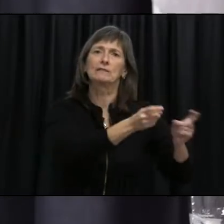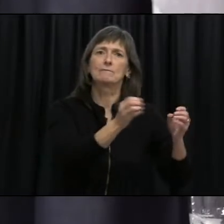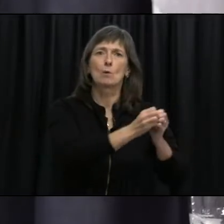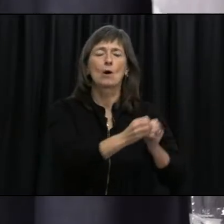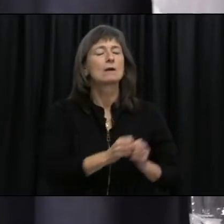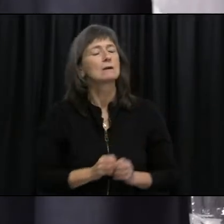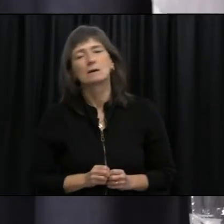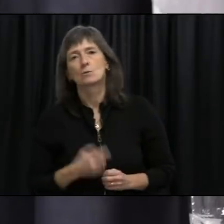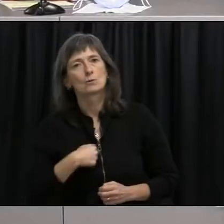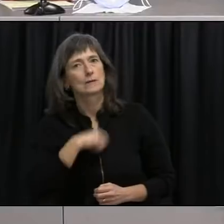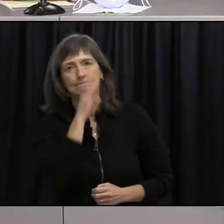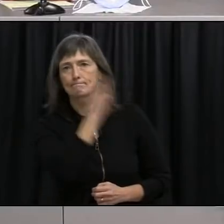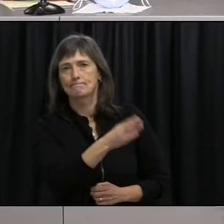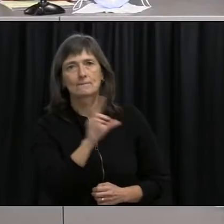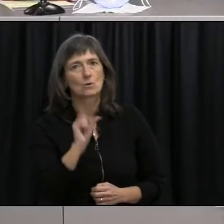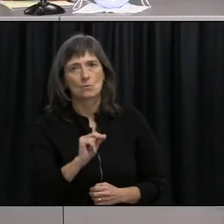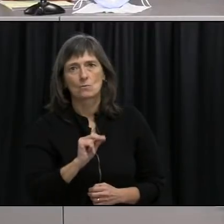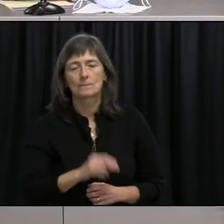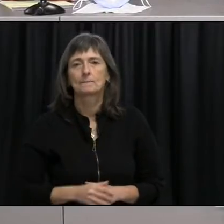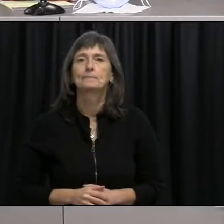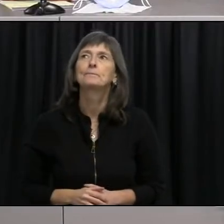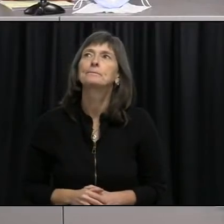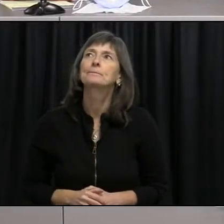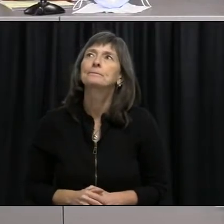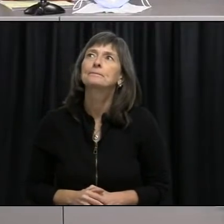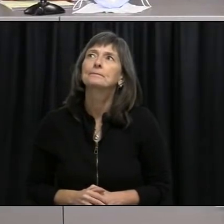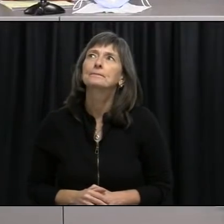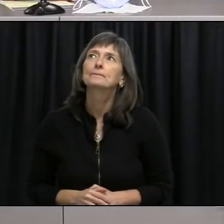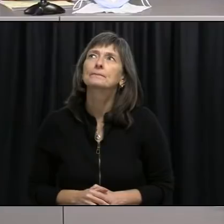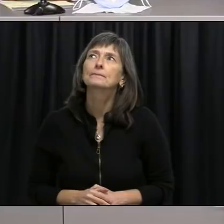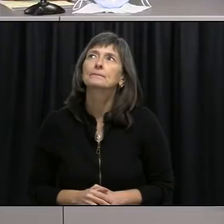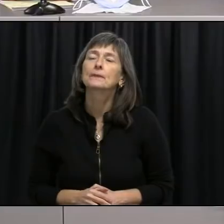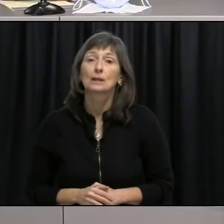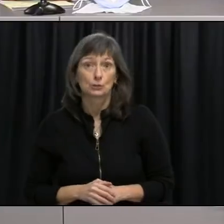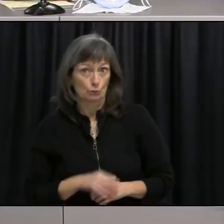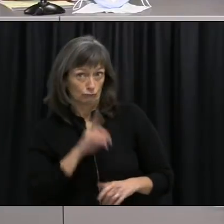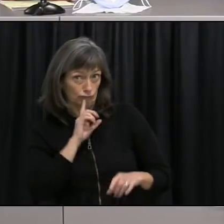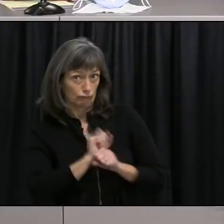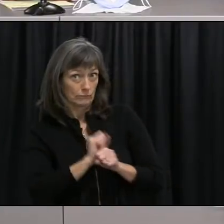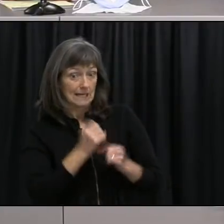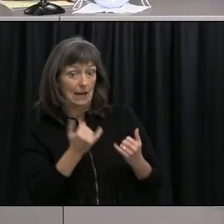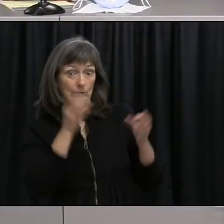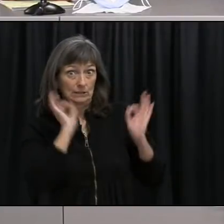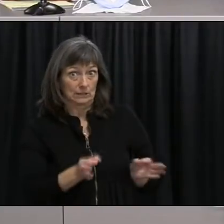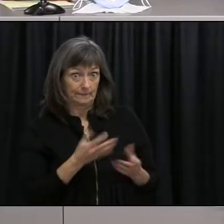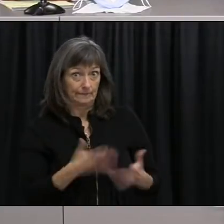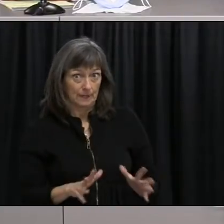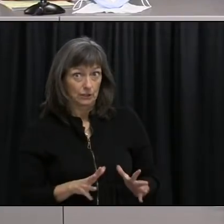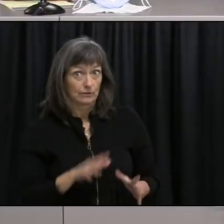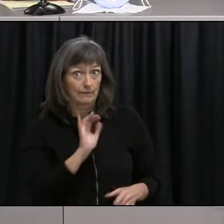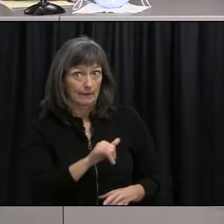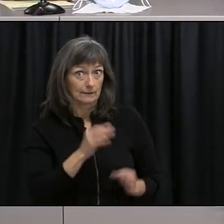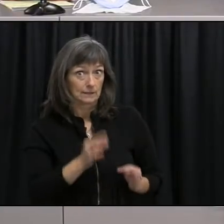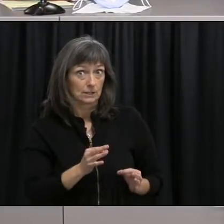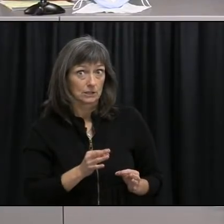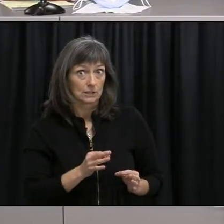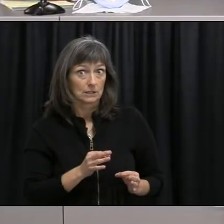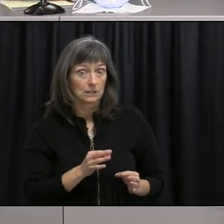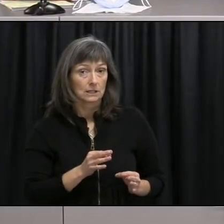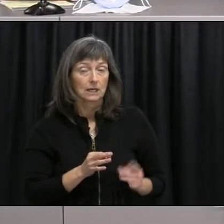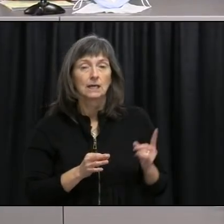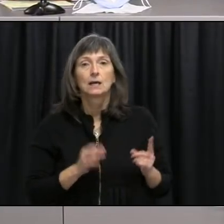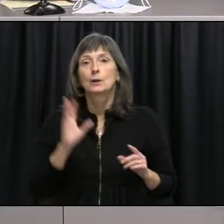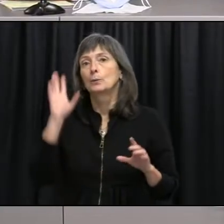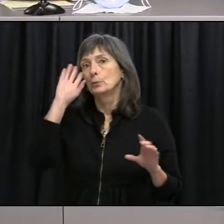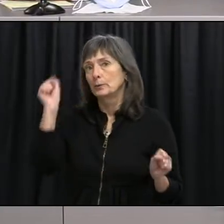So just to clarify there, then, there's no longer doubt there that it would be by population? That's my... Yeah, well, it's still being discussed